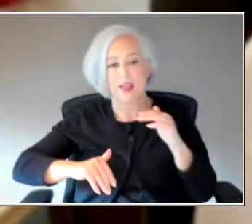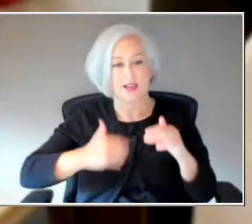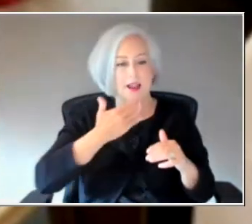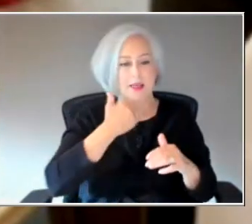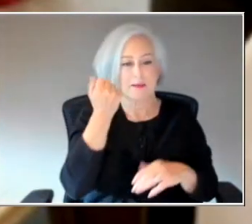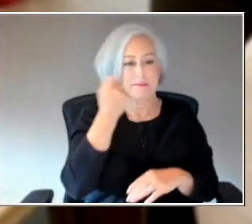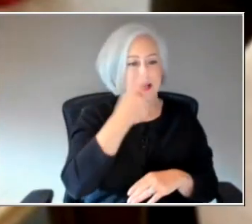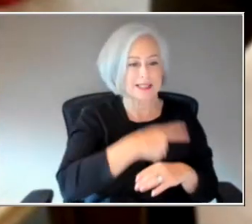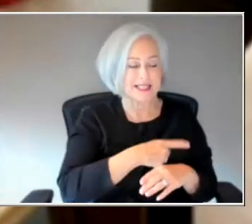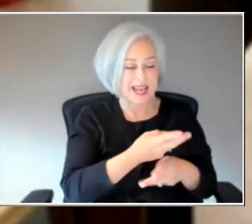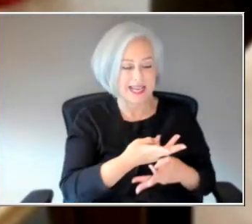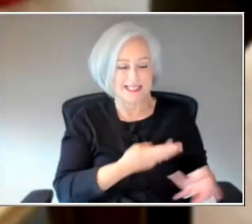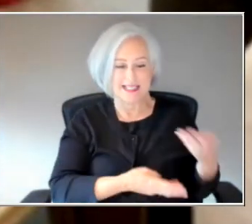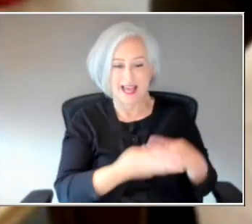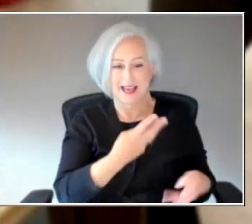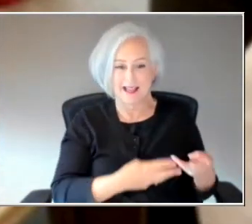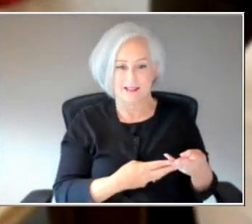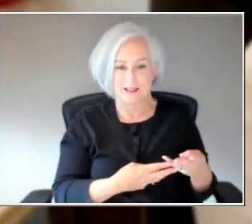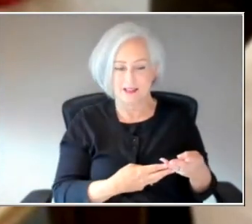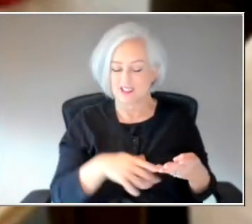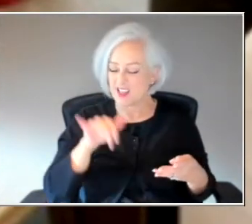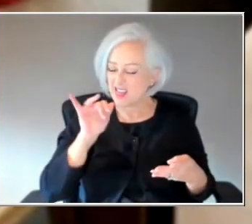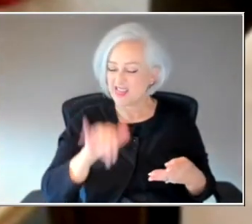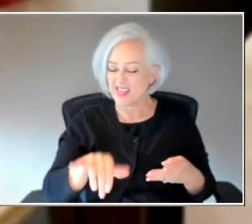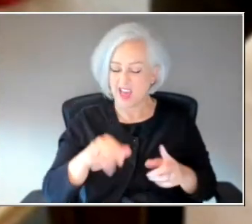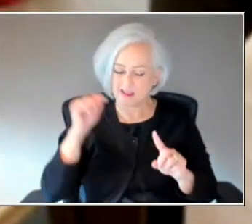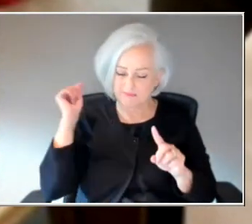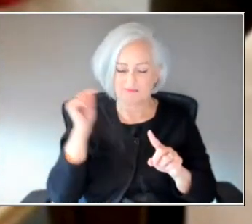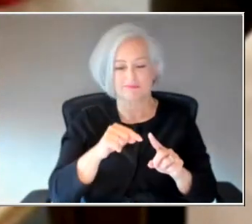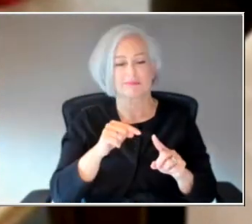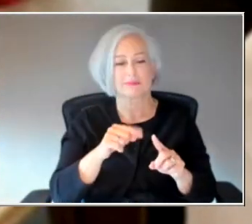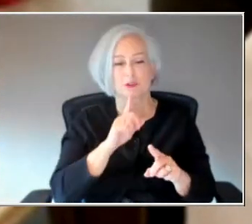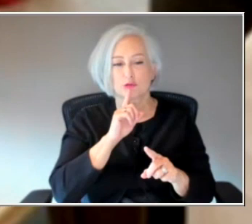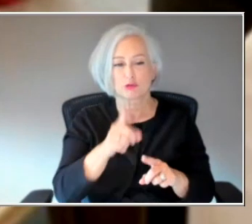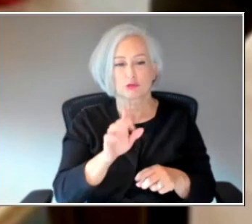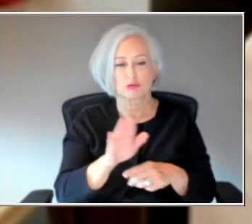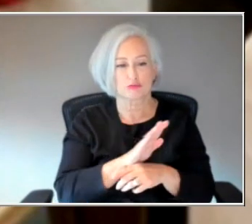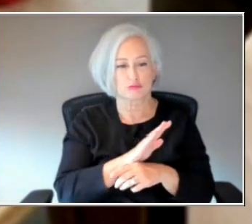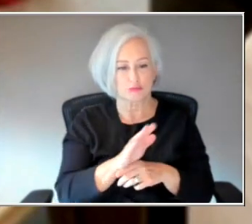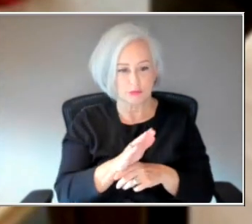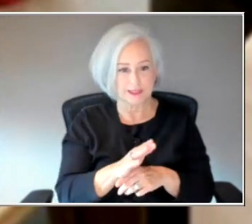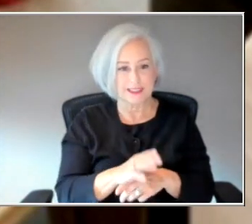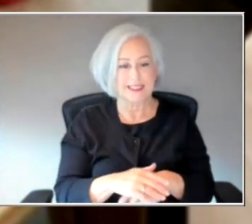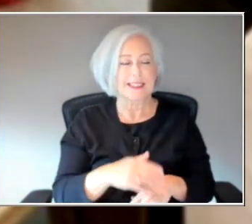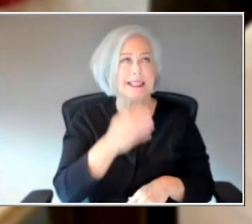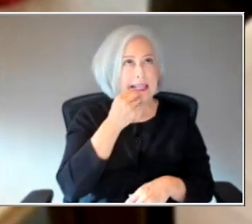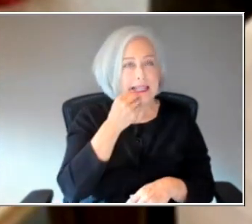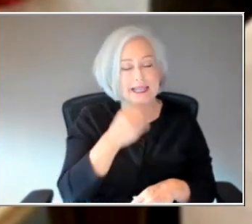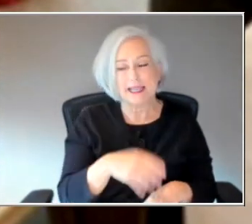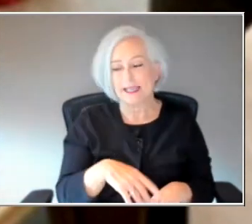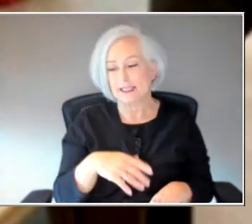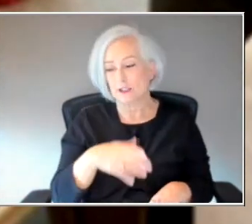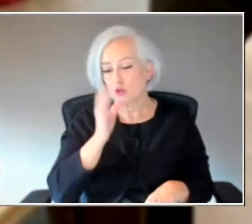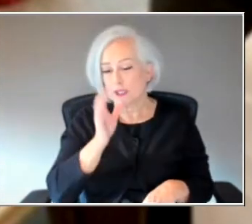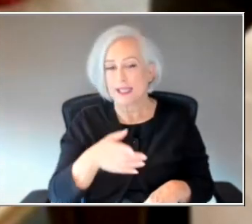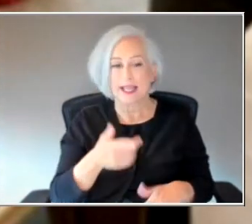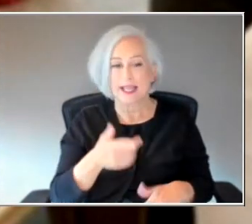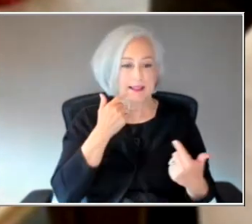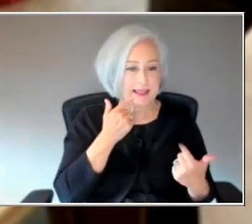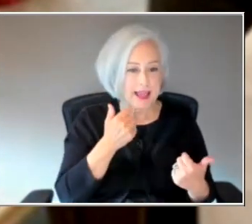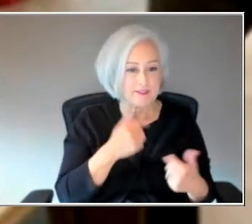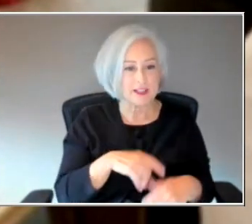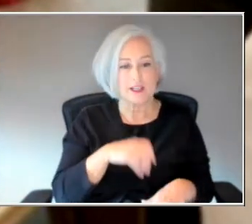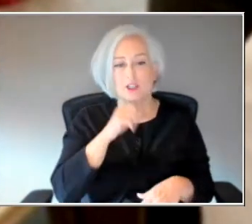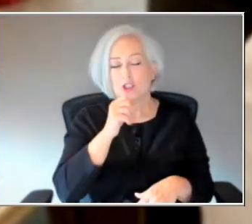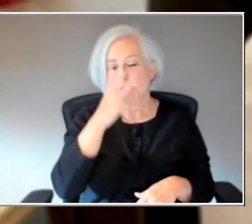And it wraps it all up. It's so true. Eating, drinking, laughing, having a great time. She's not sleeping the day away